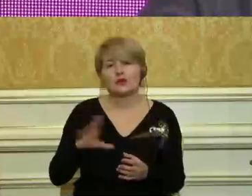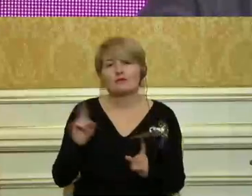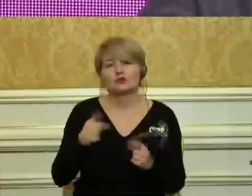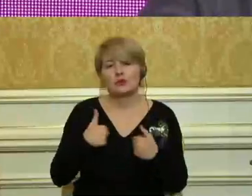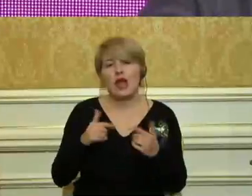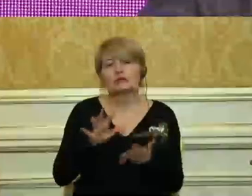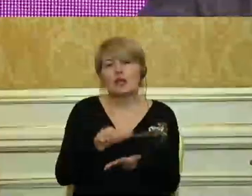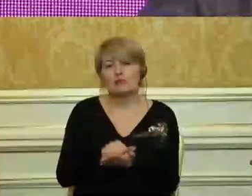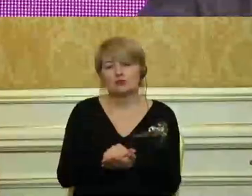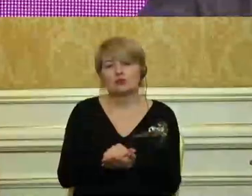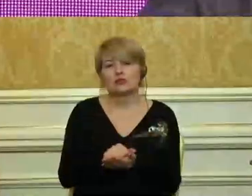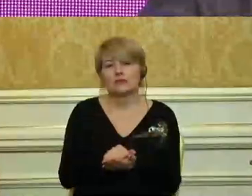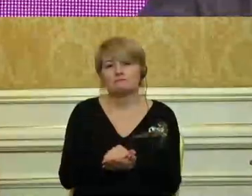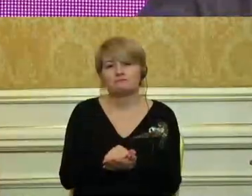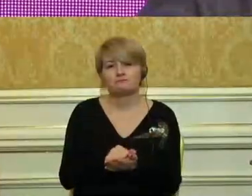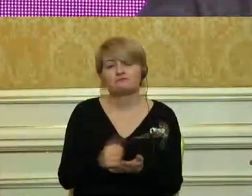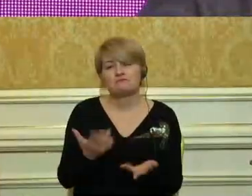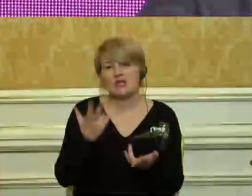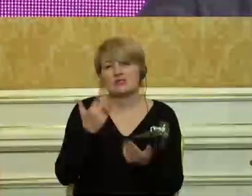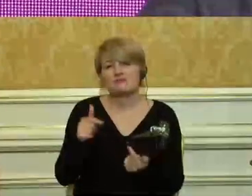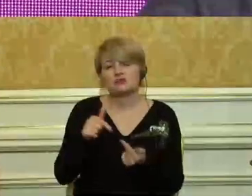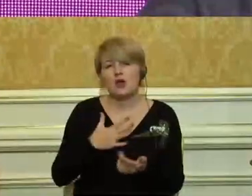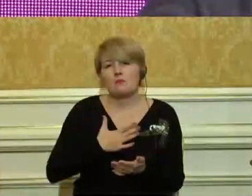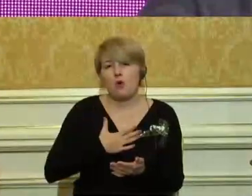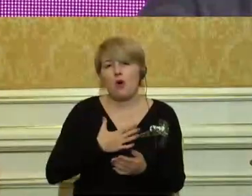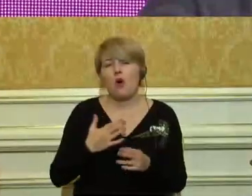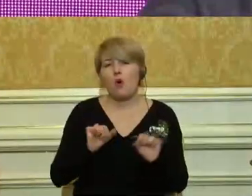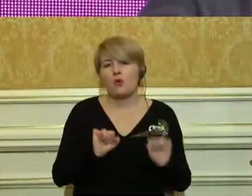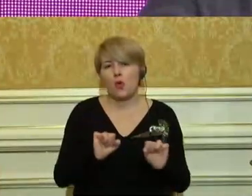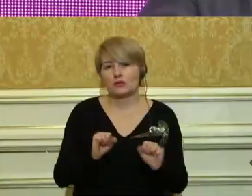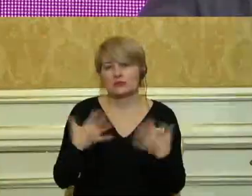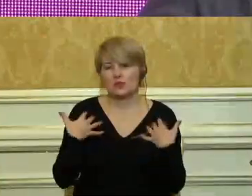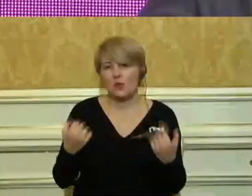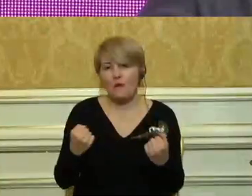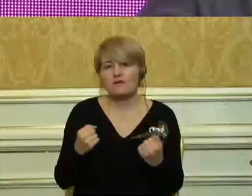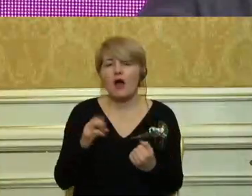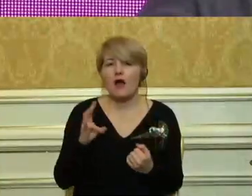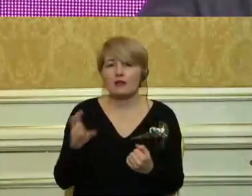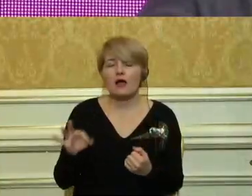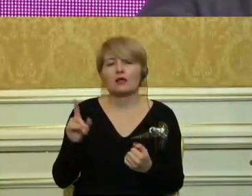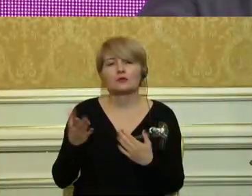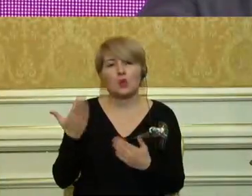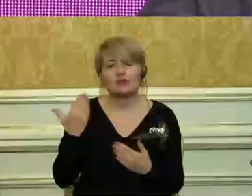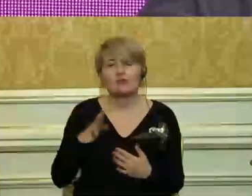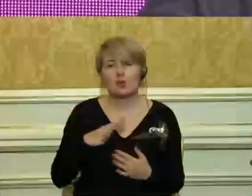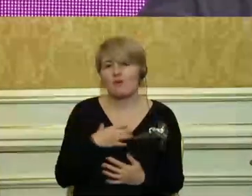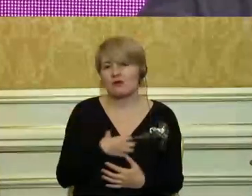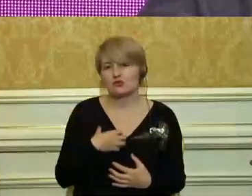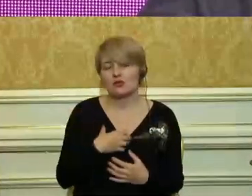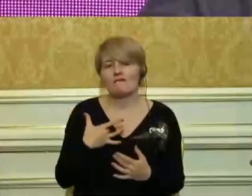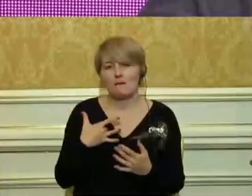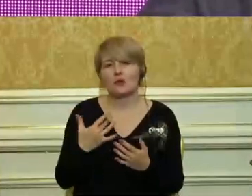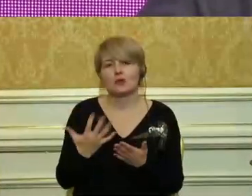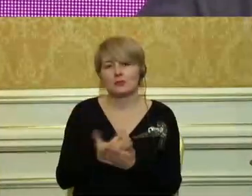of health affairs, but that was utmost important, and we succeeded. Maybe at that time